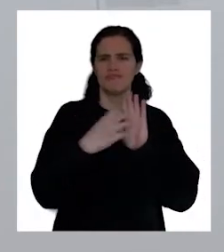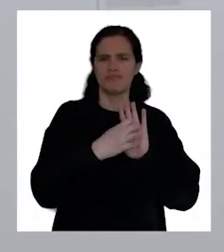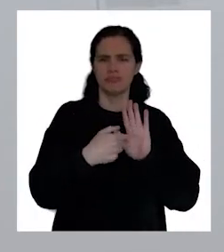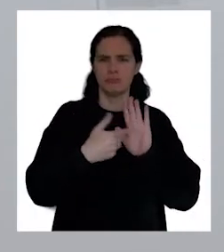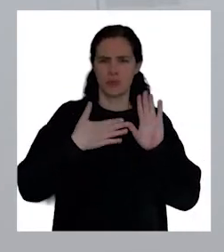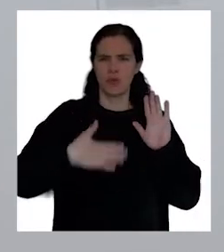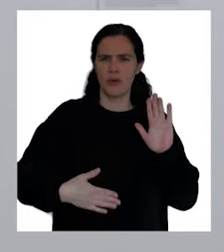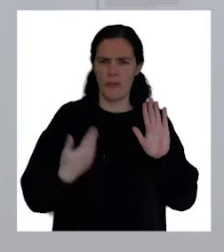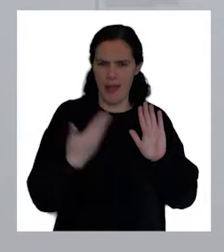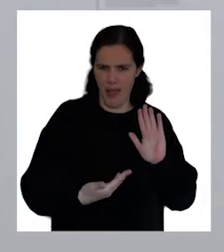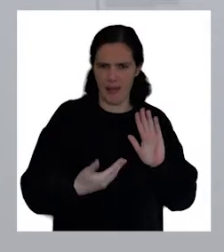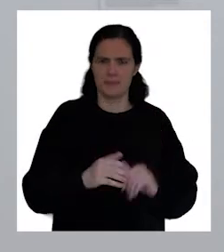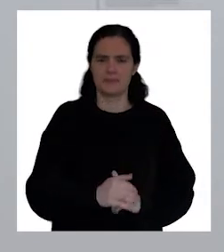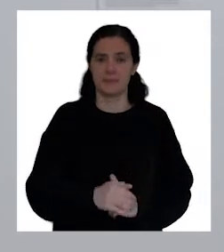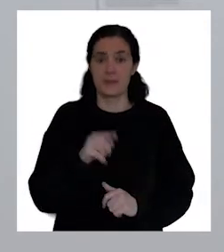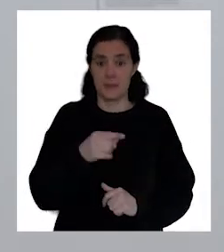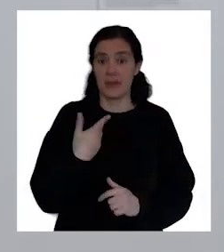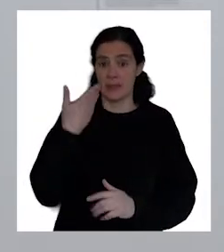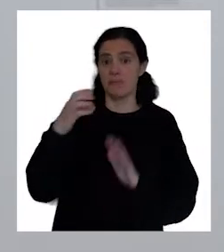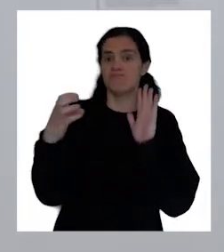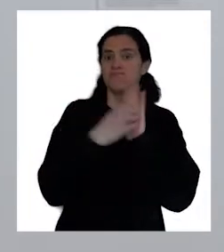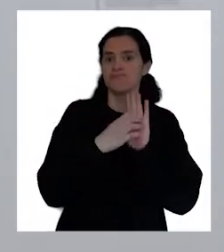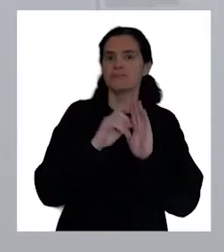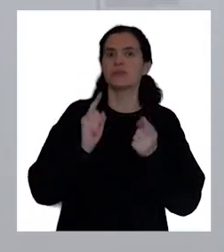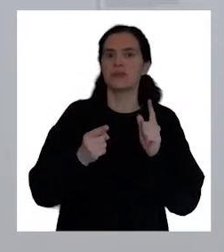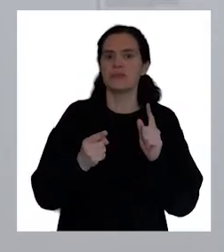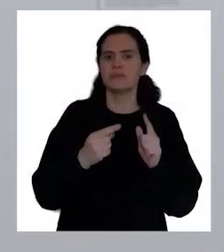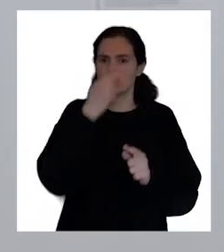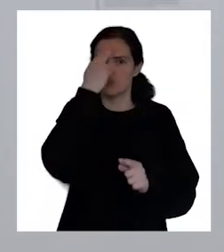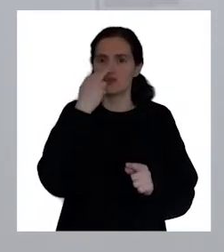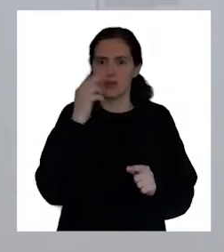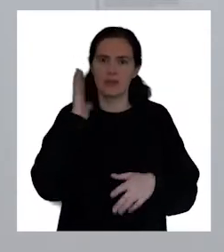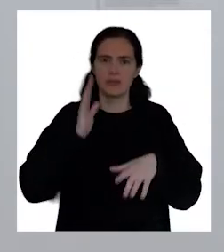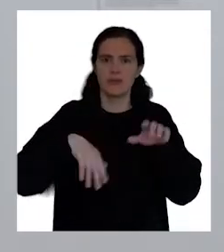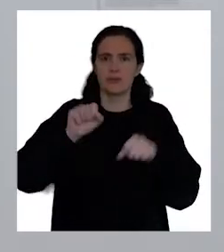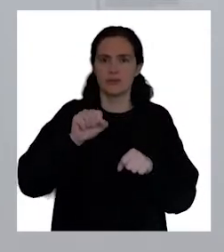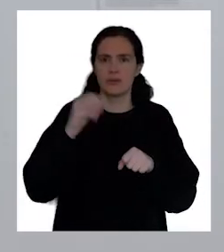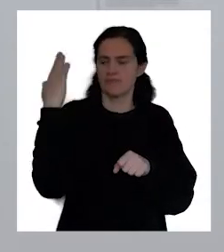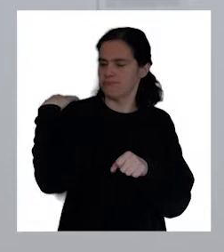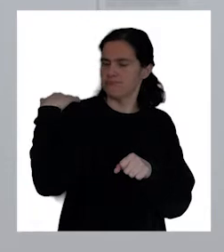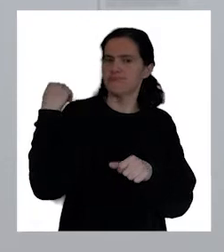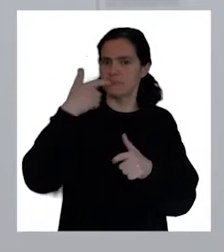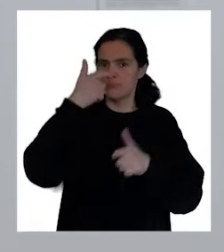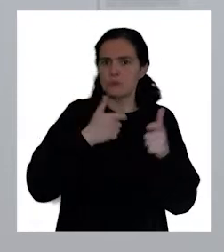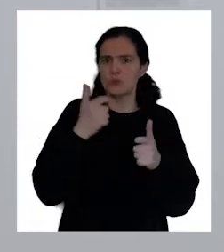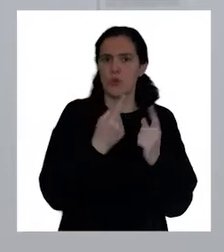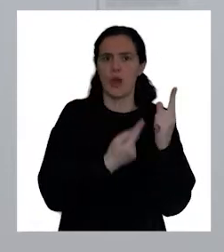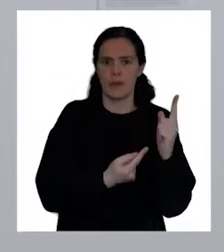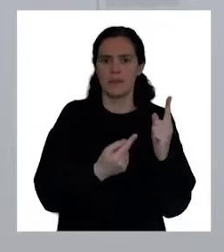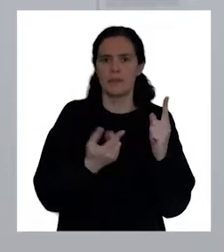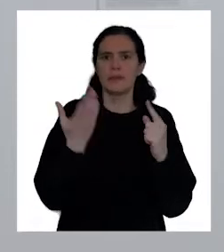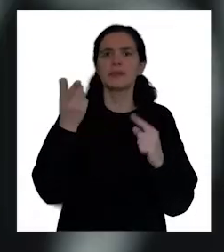the body. And what's recorded here is the history of slavery on the back of this